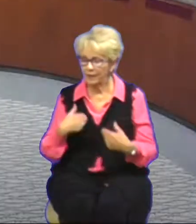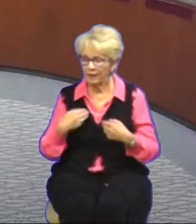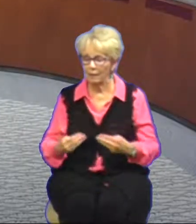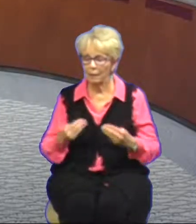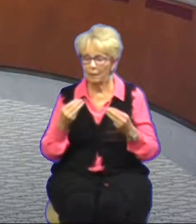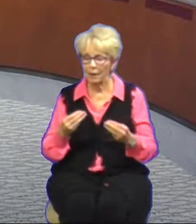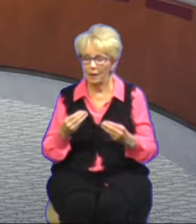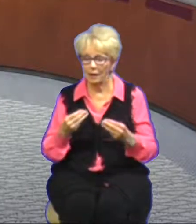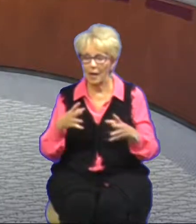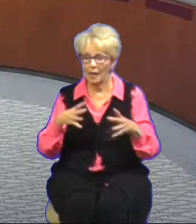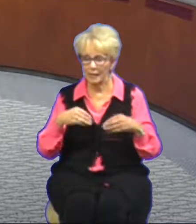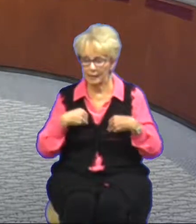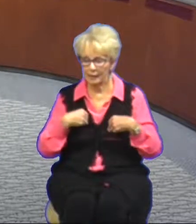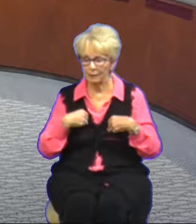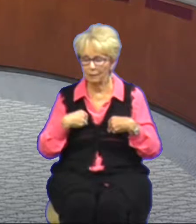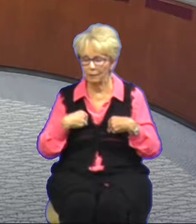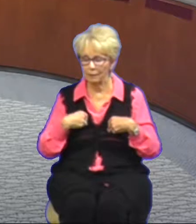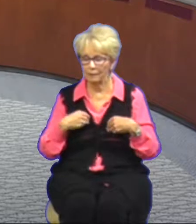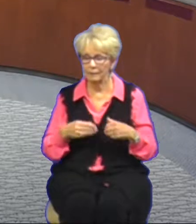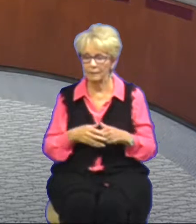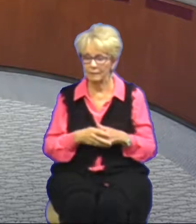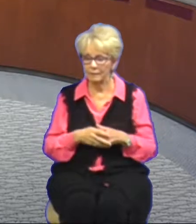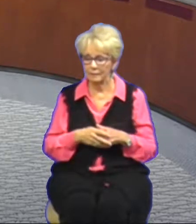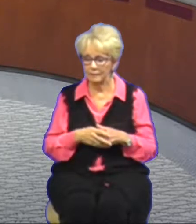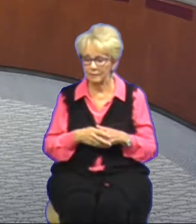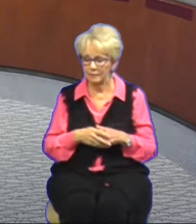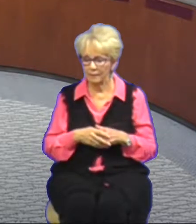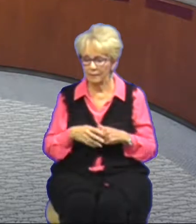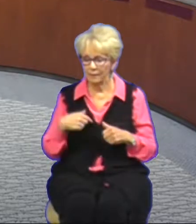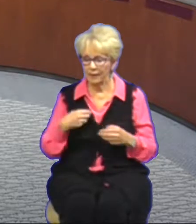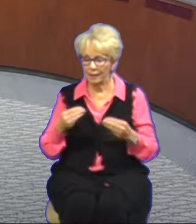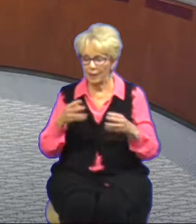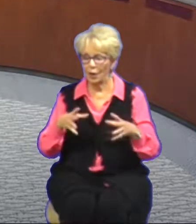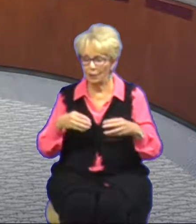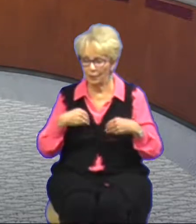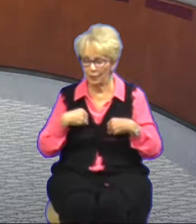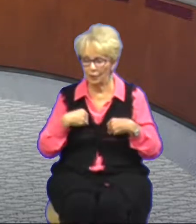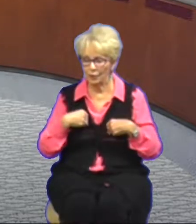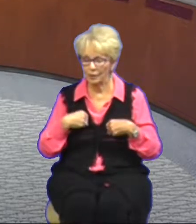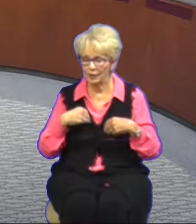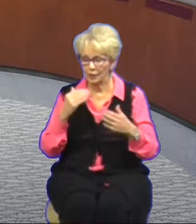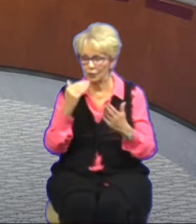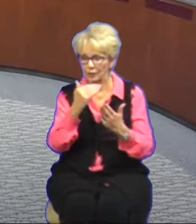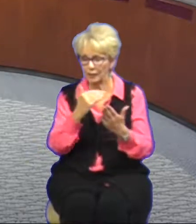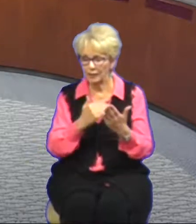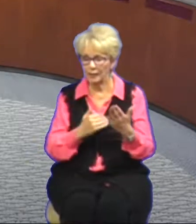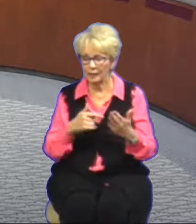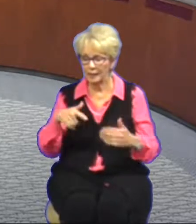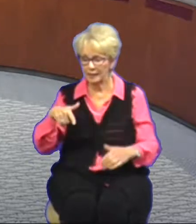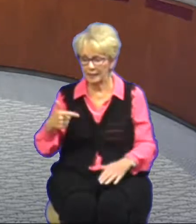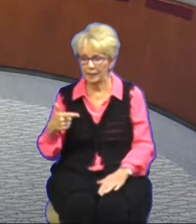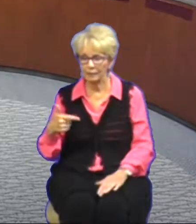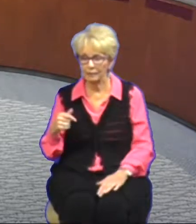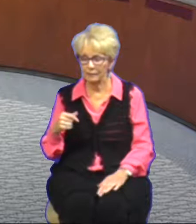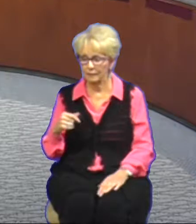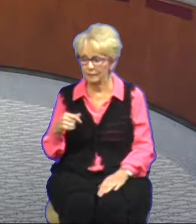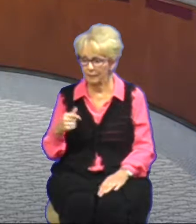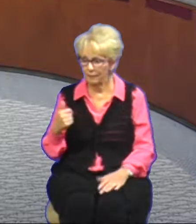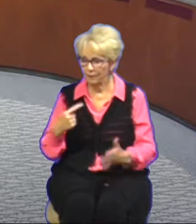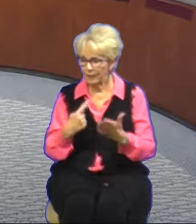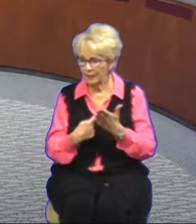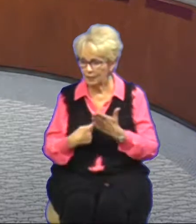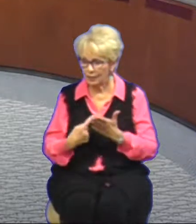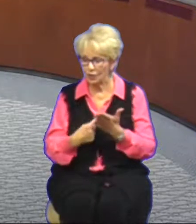to accept the consent agenda. Make a motion to accept the consent agenda. Do I have a second? Second. Any